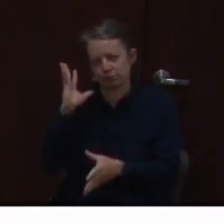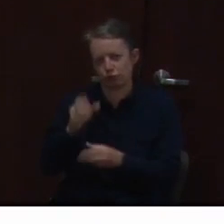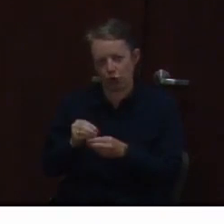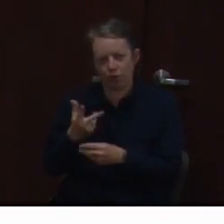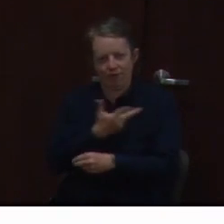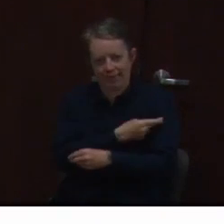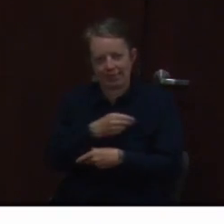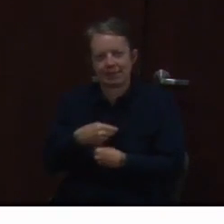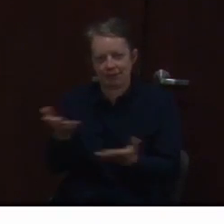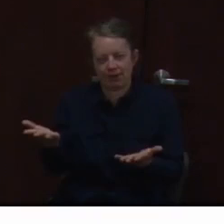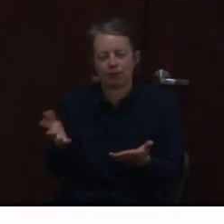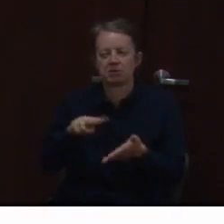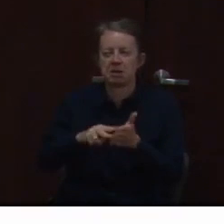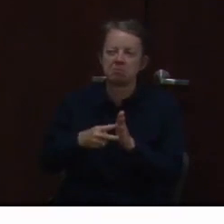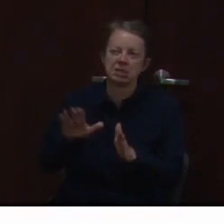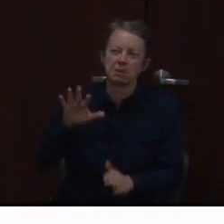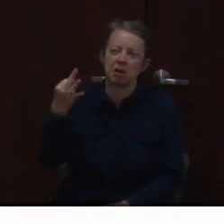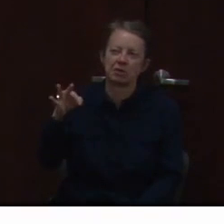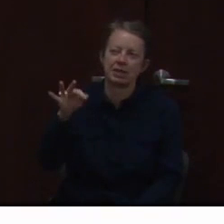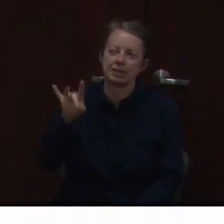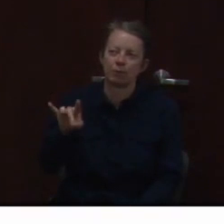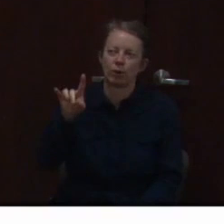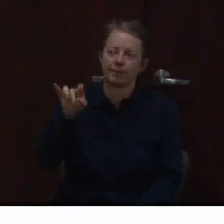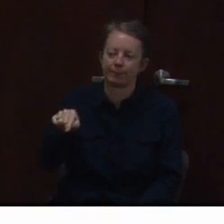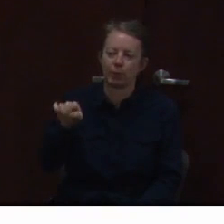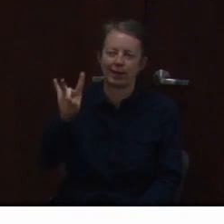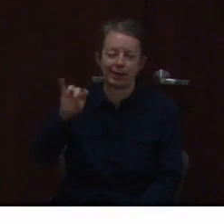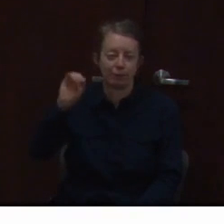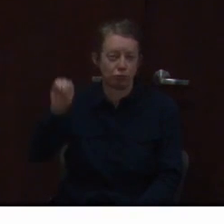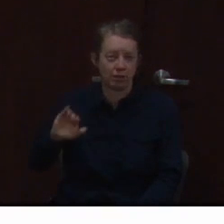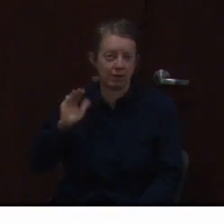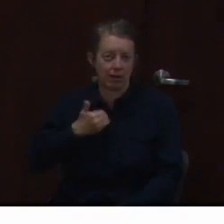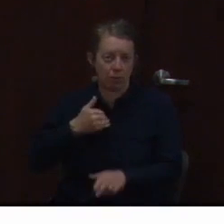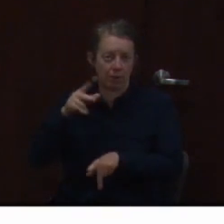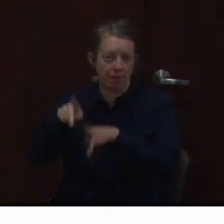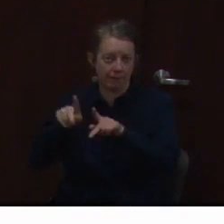This equates to 19.8% of our population